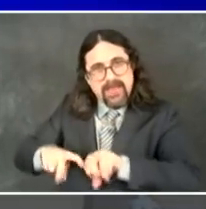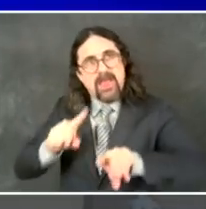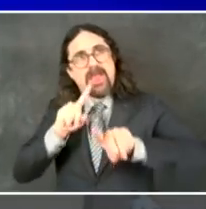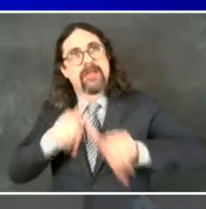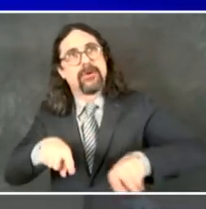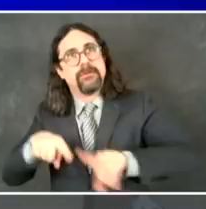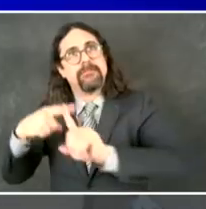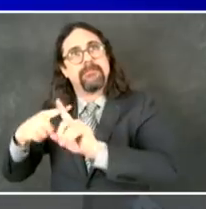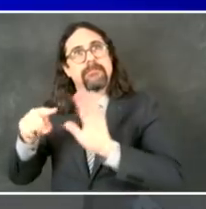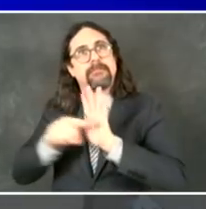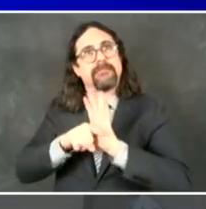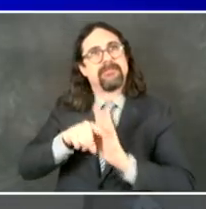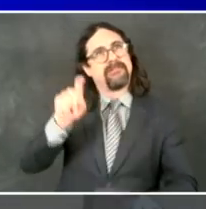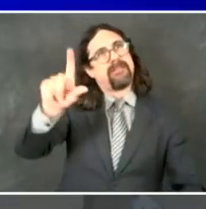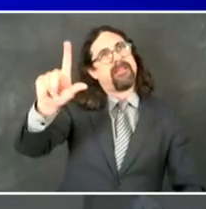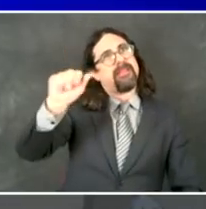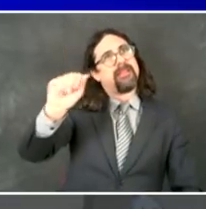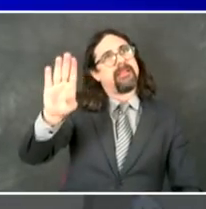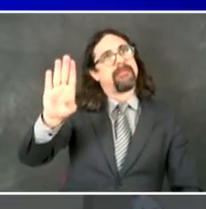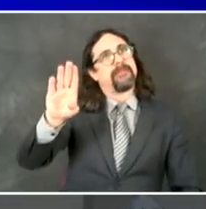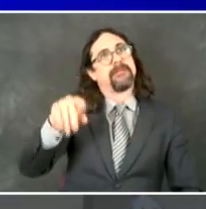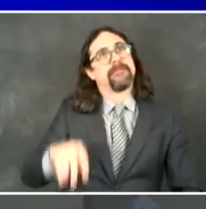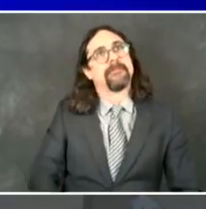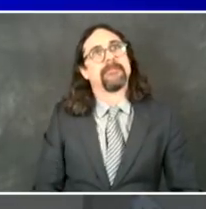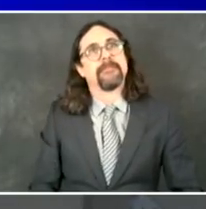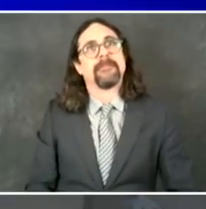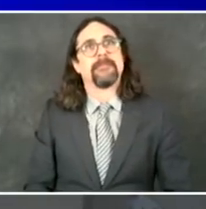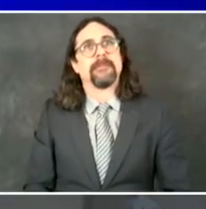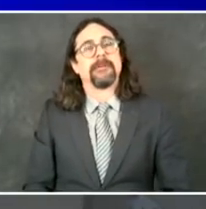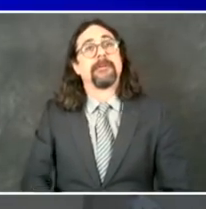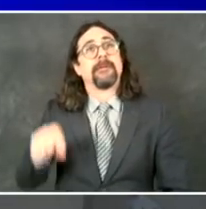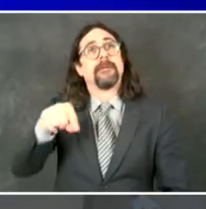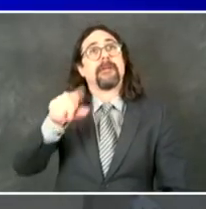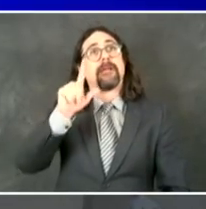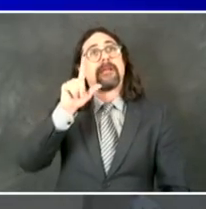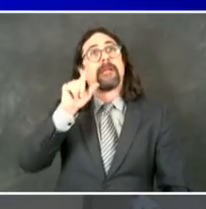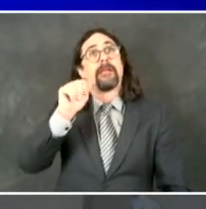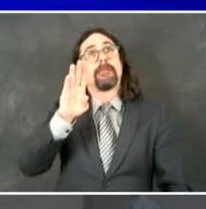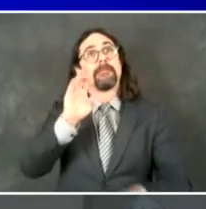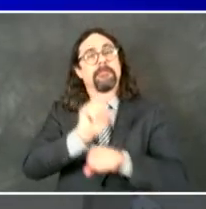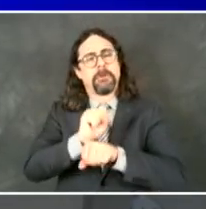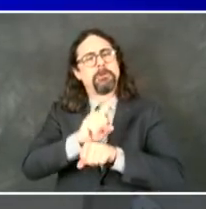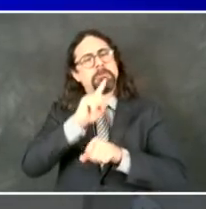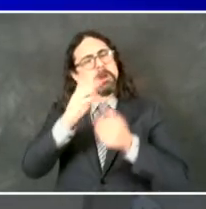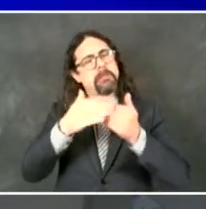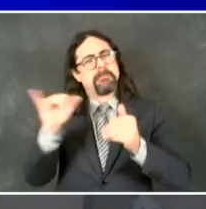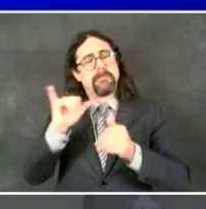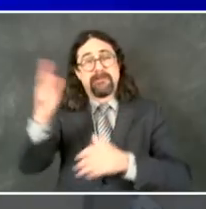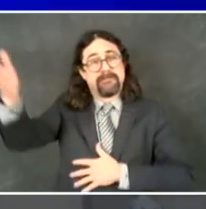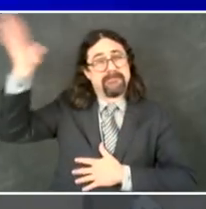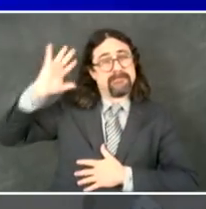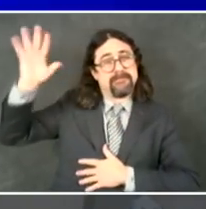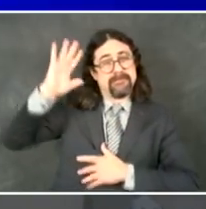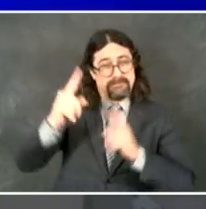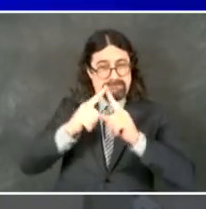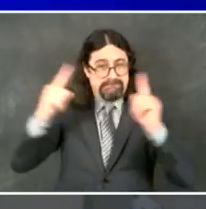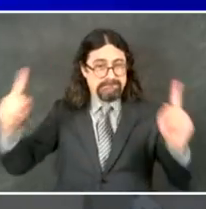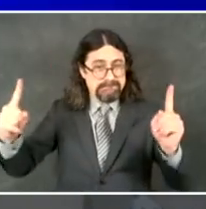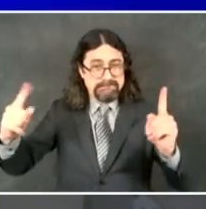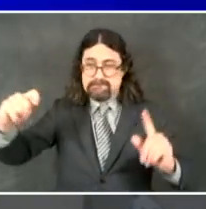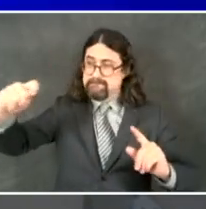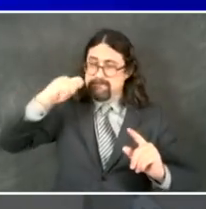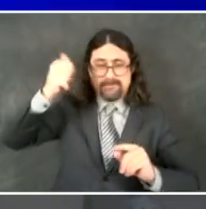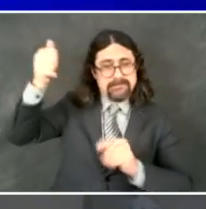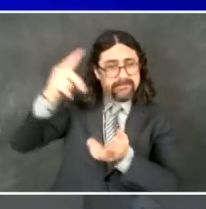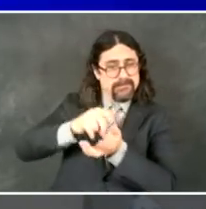the private labs to agree immediately to do this on a wide scale. We have enough to get started, but we want to make sure we do this on a wide scale. So